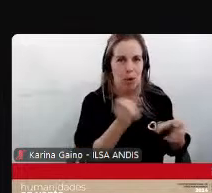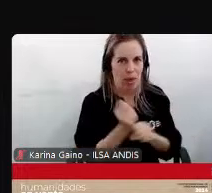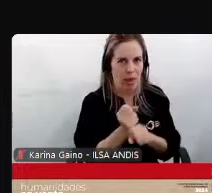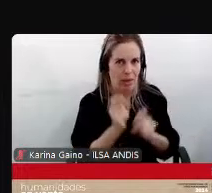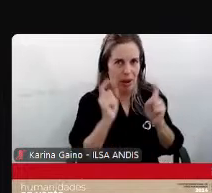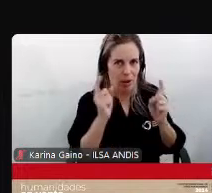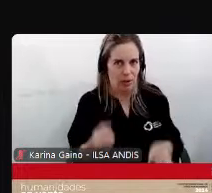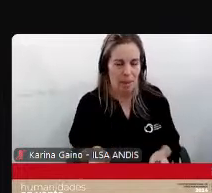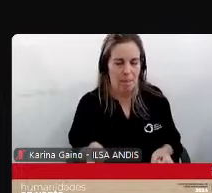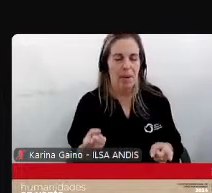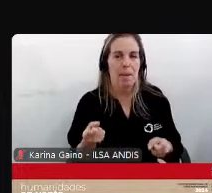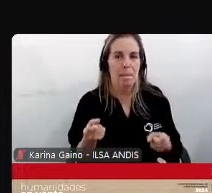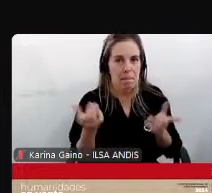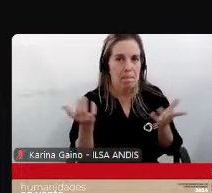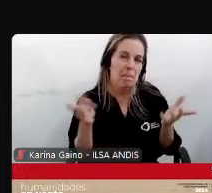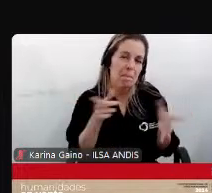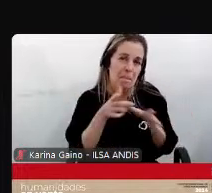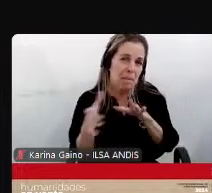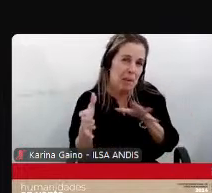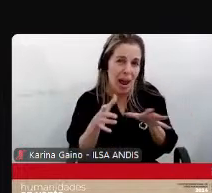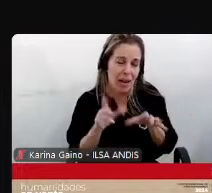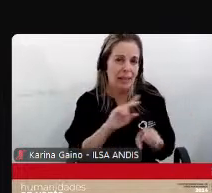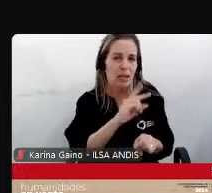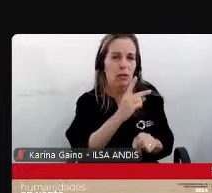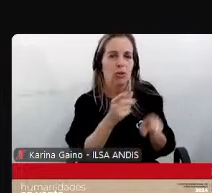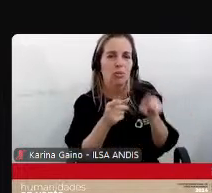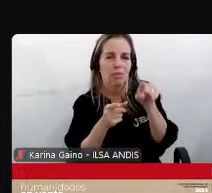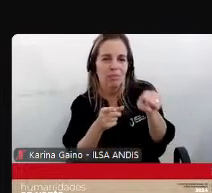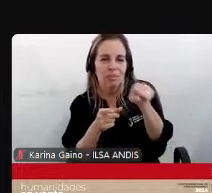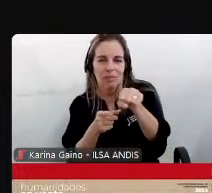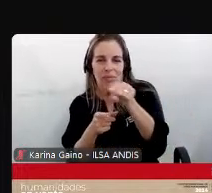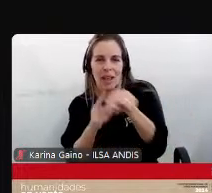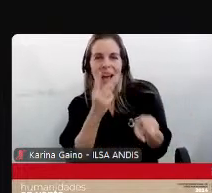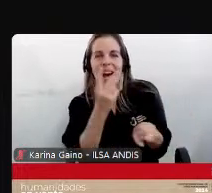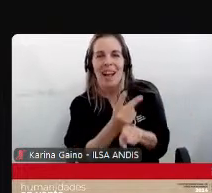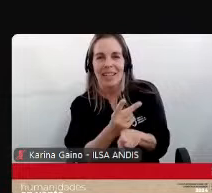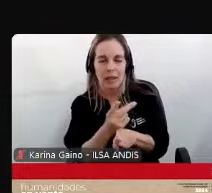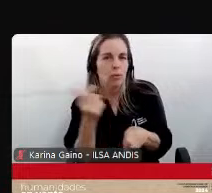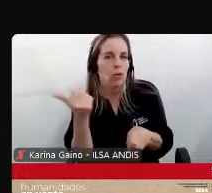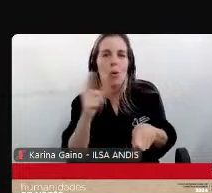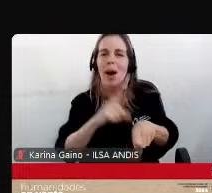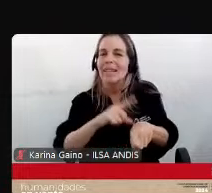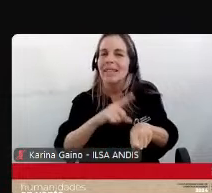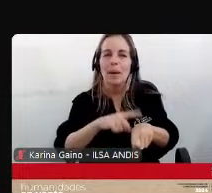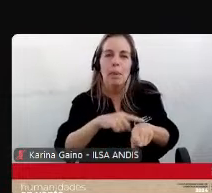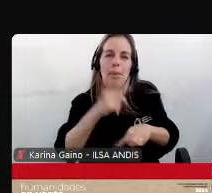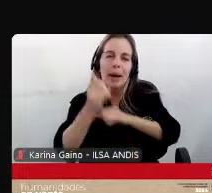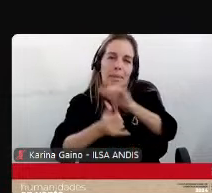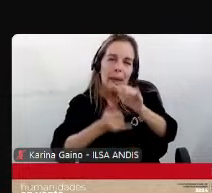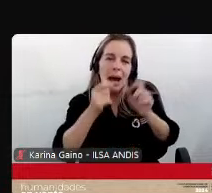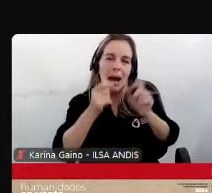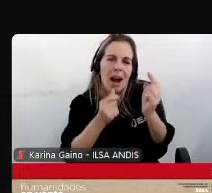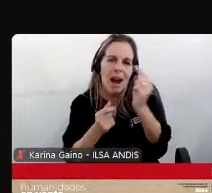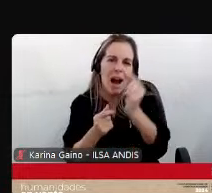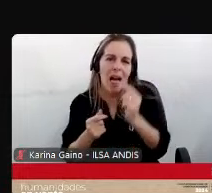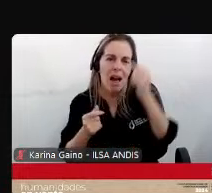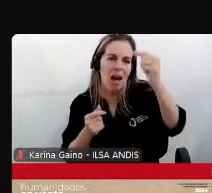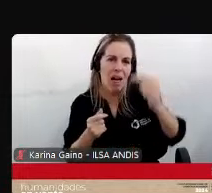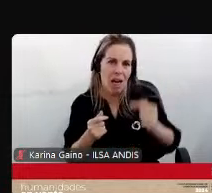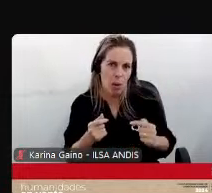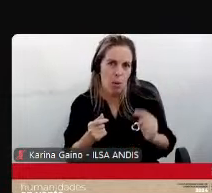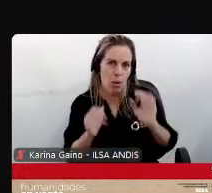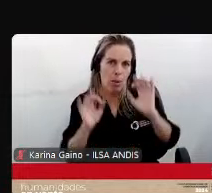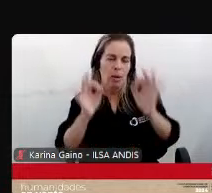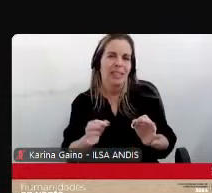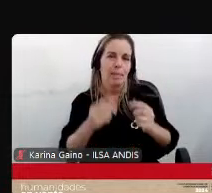don't have time to go through each and every one, but there are 2 more indicators that you should take note of. So first, in